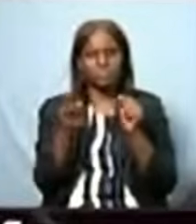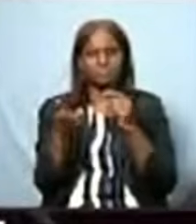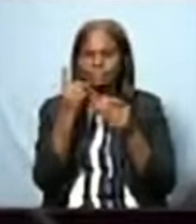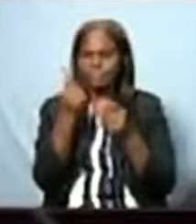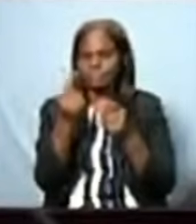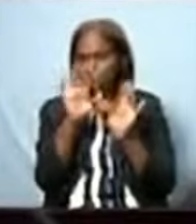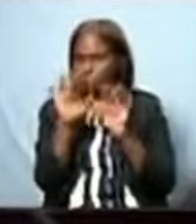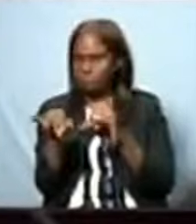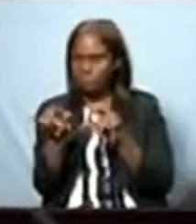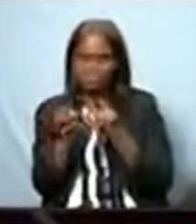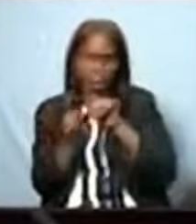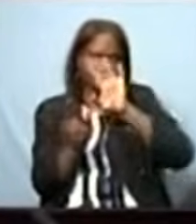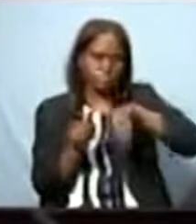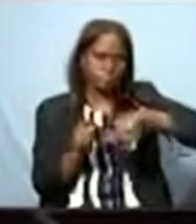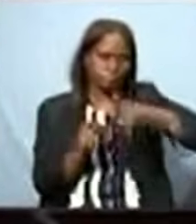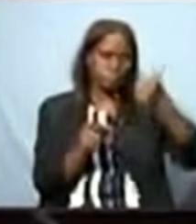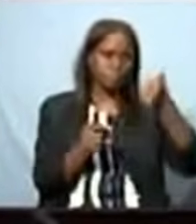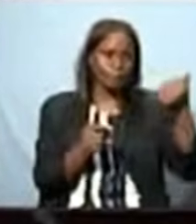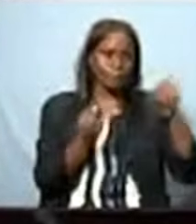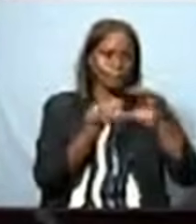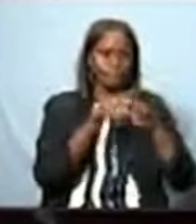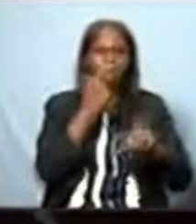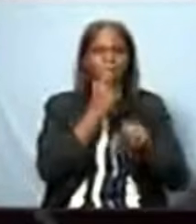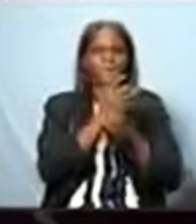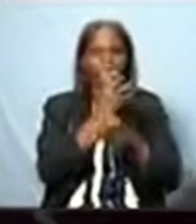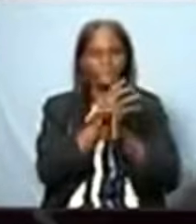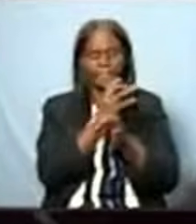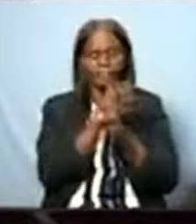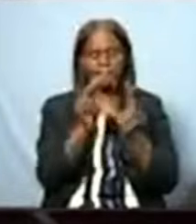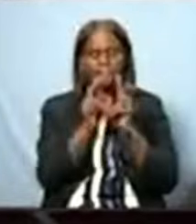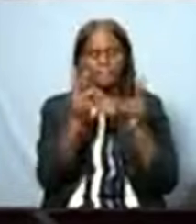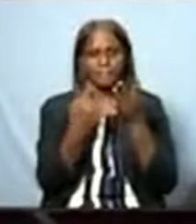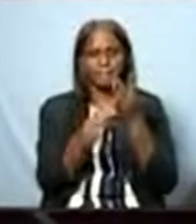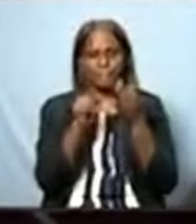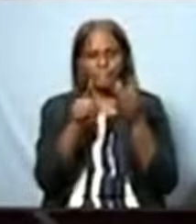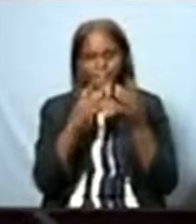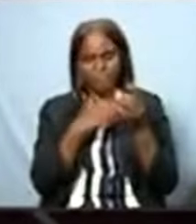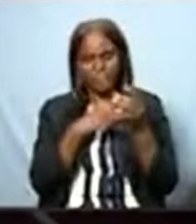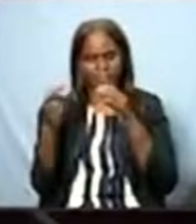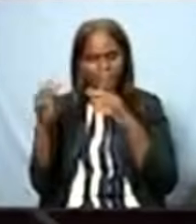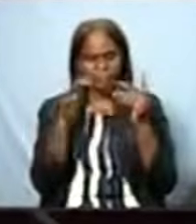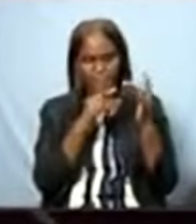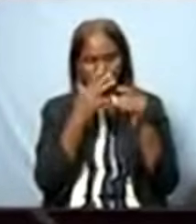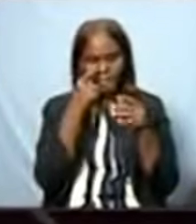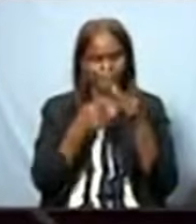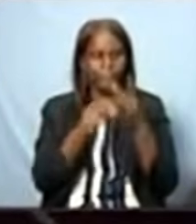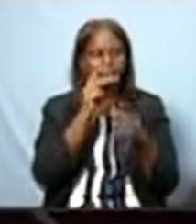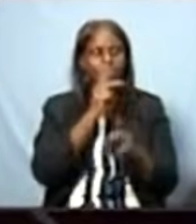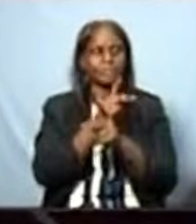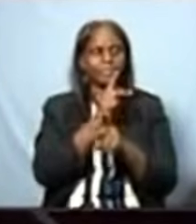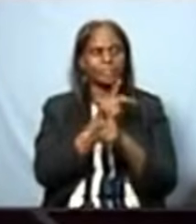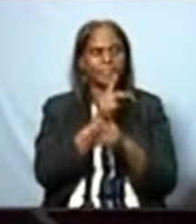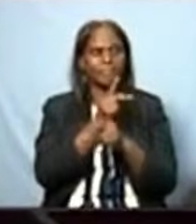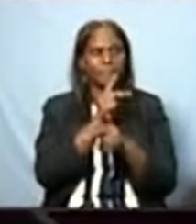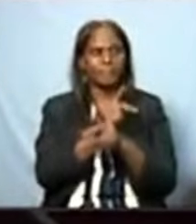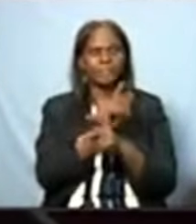article and leave the others in a skeleton. So that is my argument, that this should be maintained.